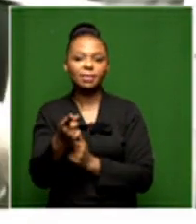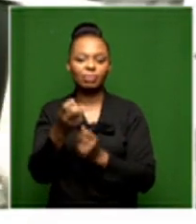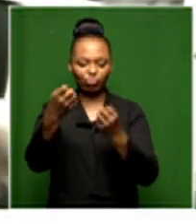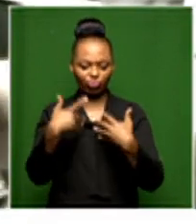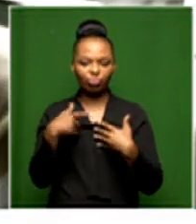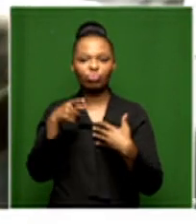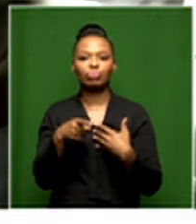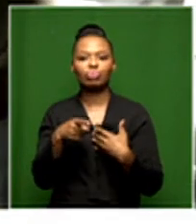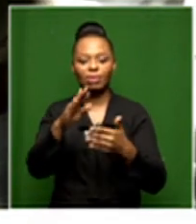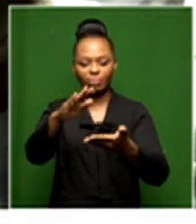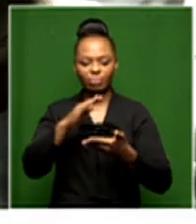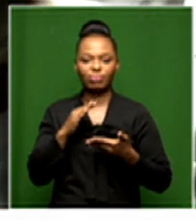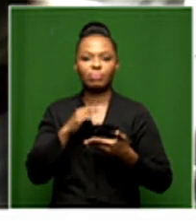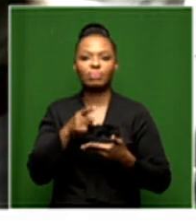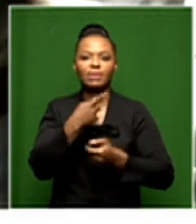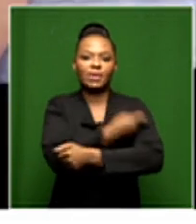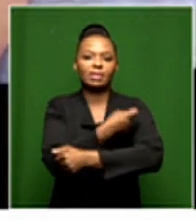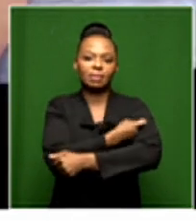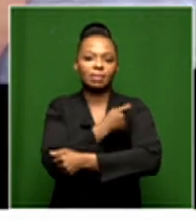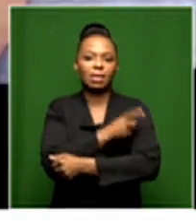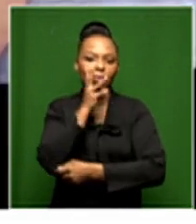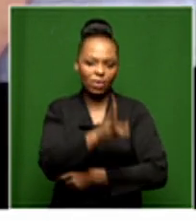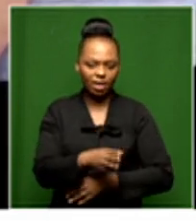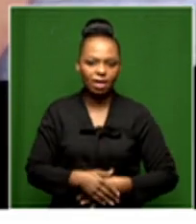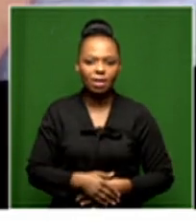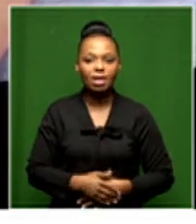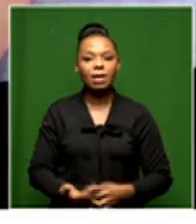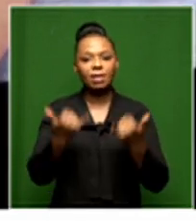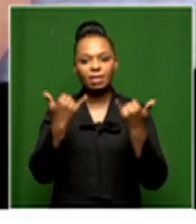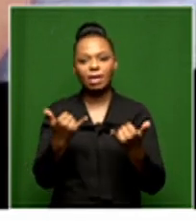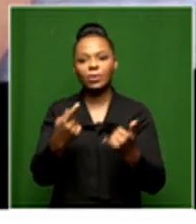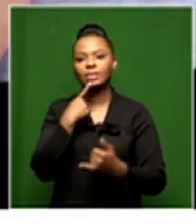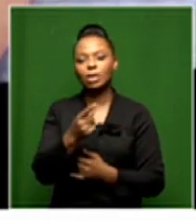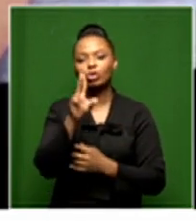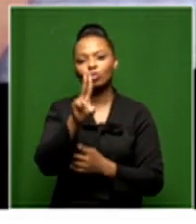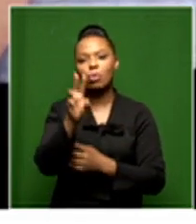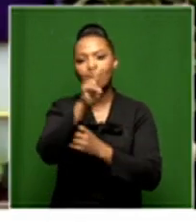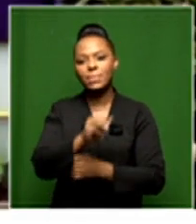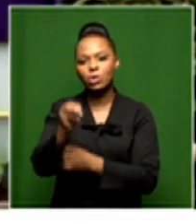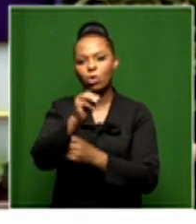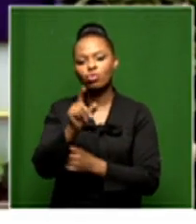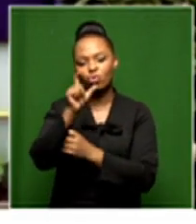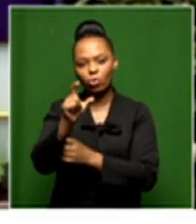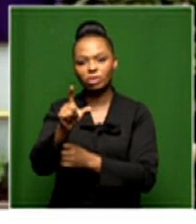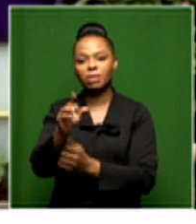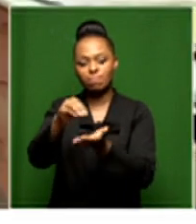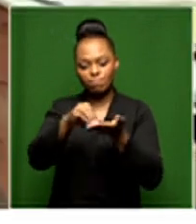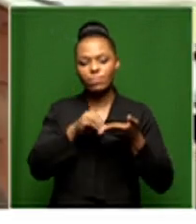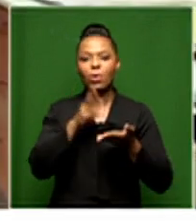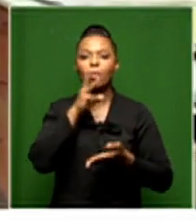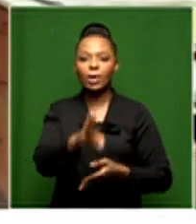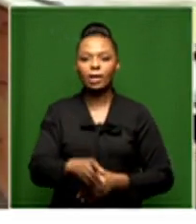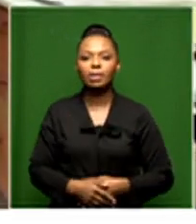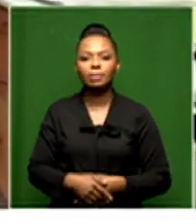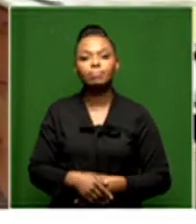them of vaccines as well. And they've put a figure of about 2 million doses coming through at that time. So we're anticipating